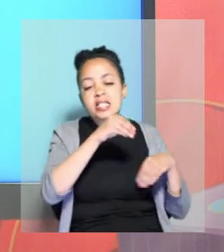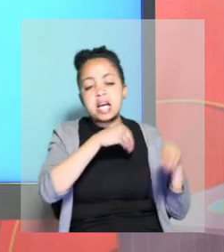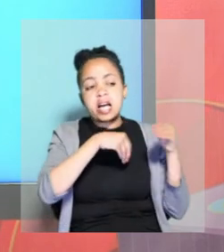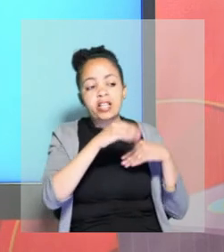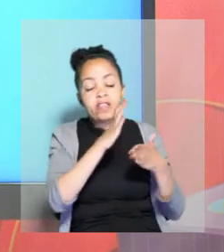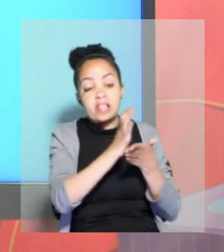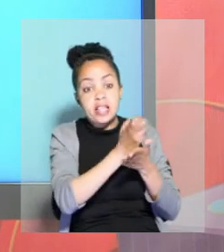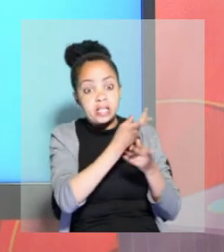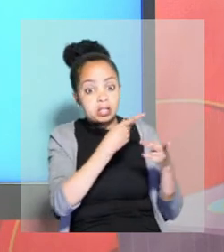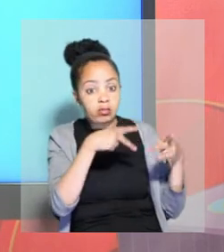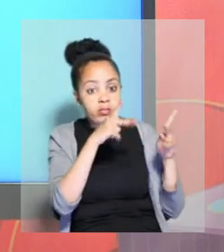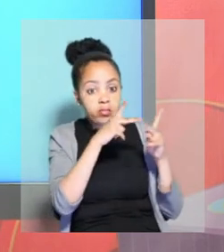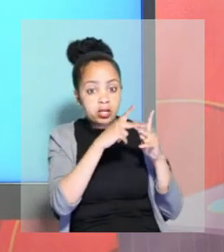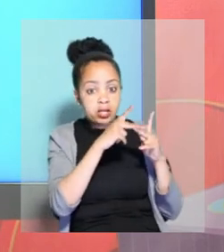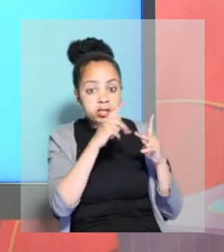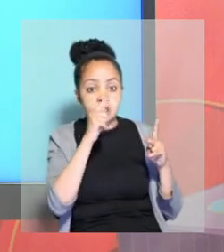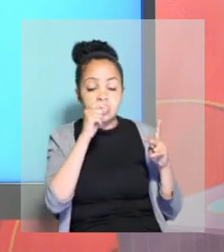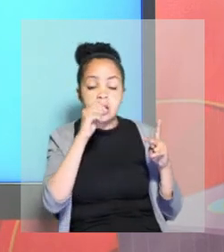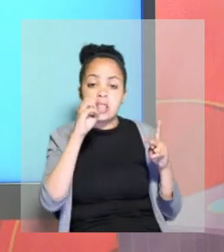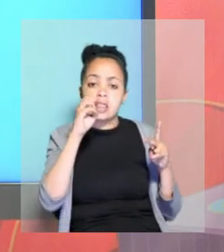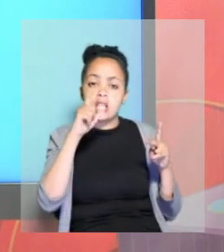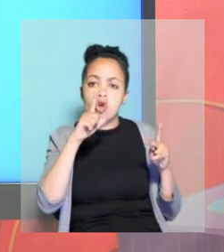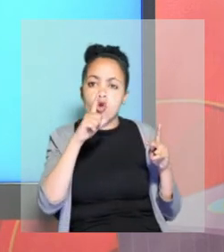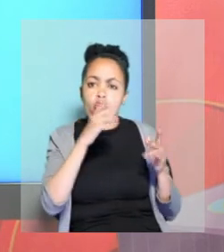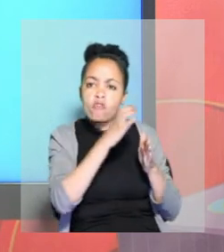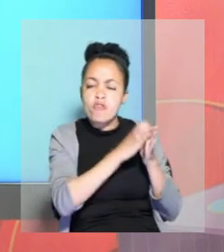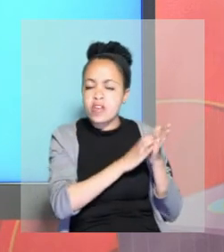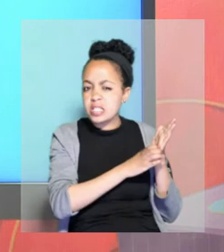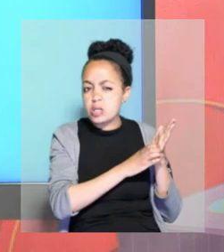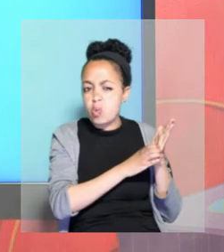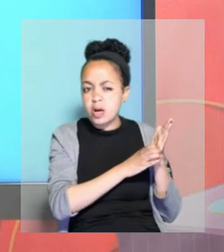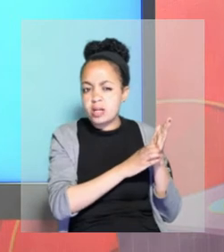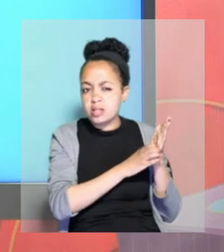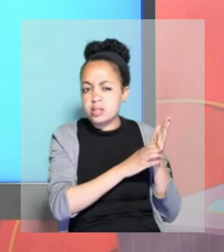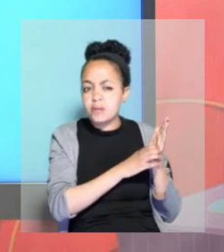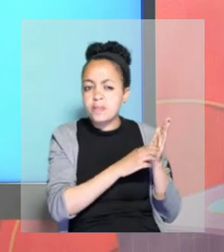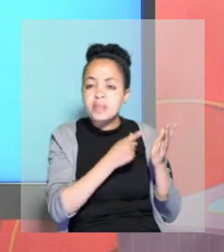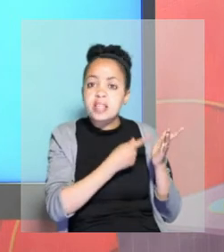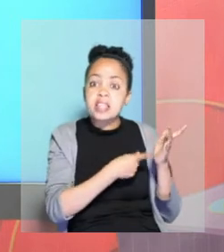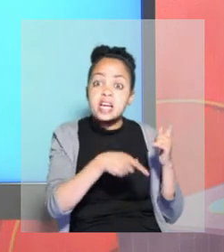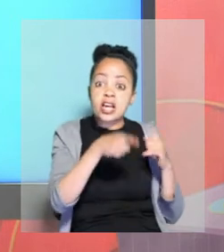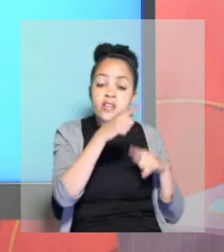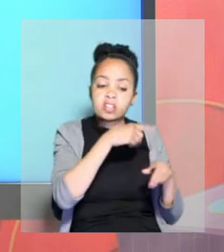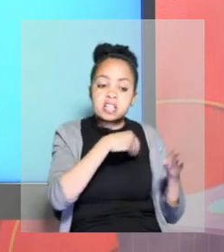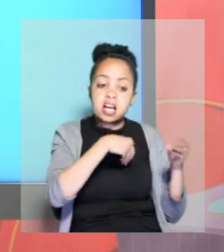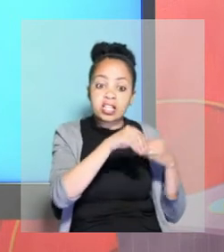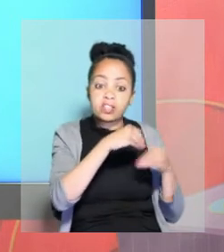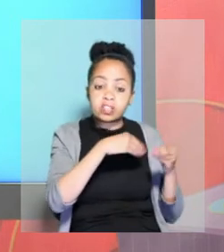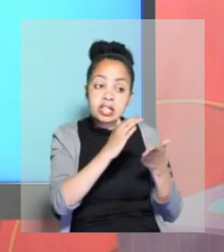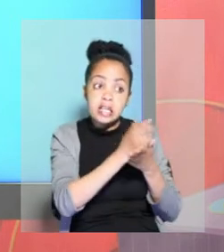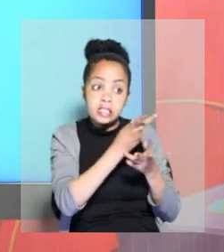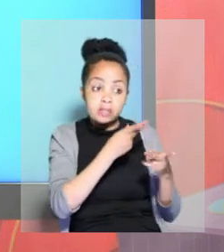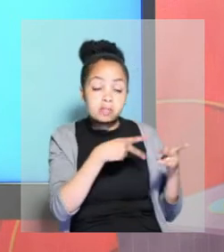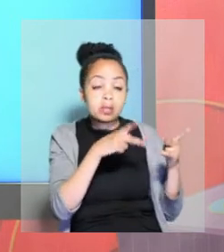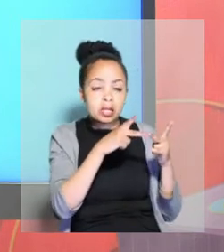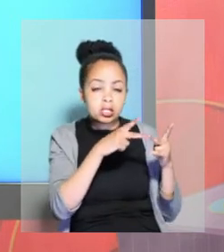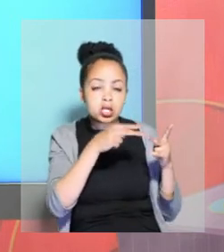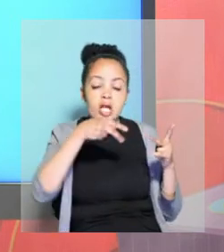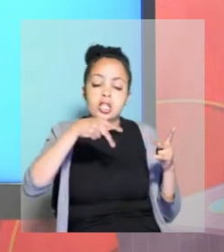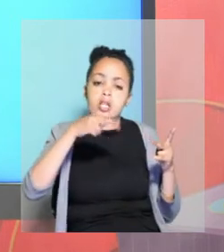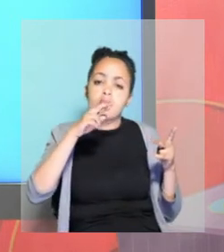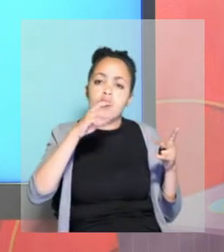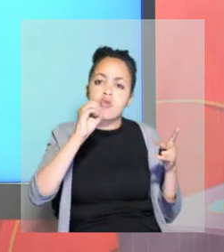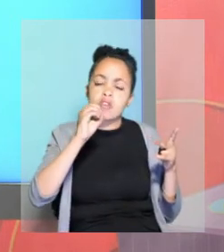that are takes place during telophase one is the reverse to that of the activity that takes place during prophase